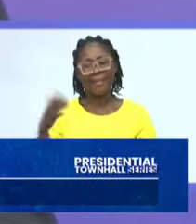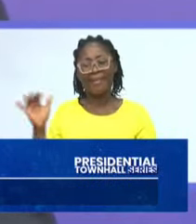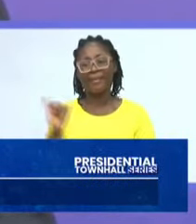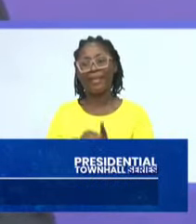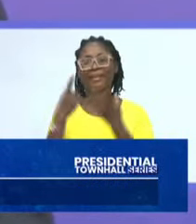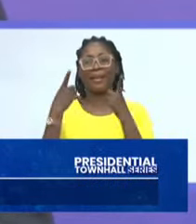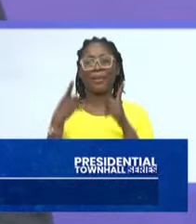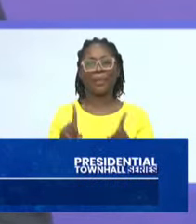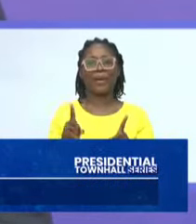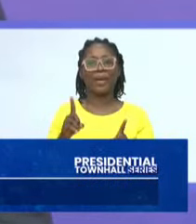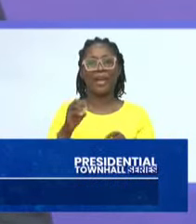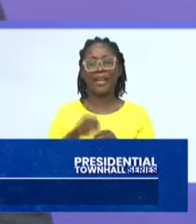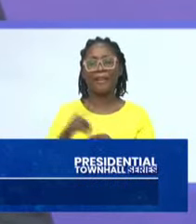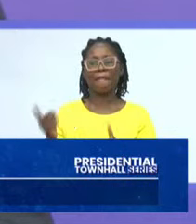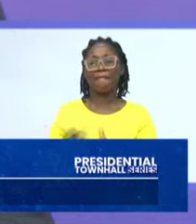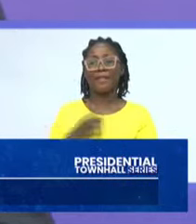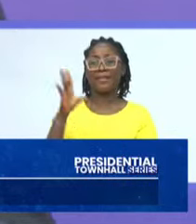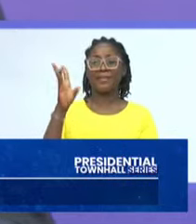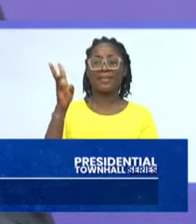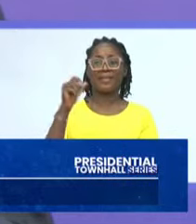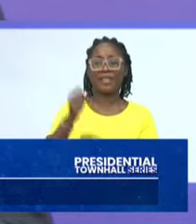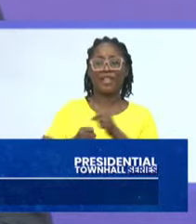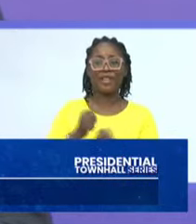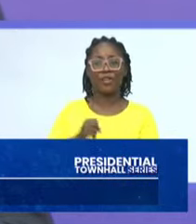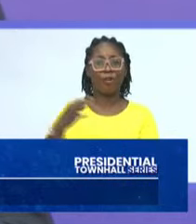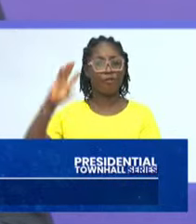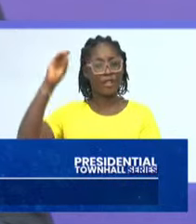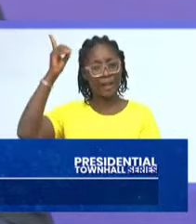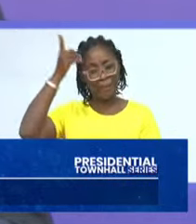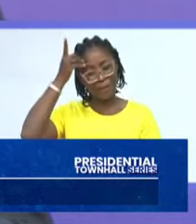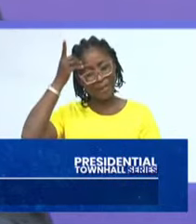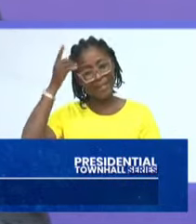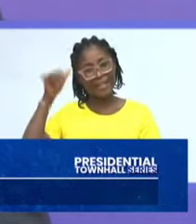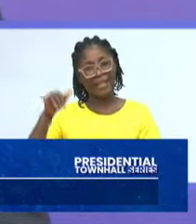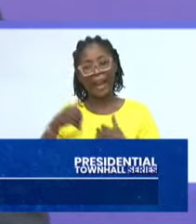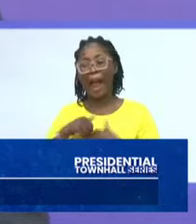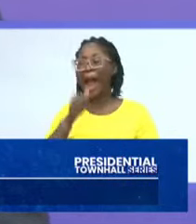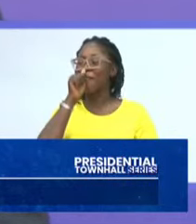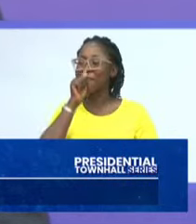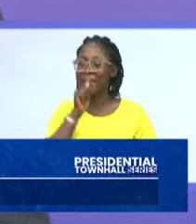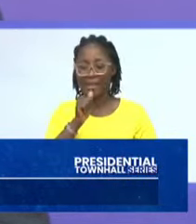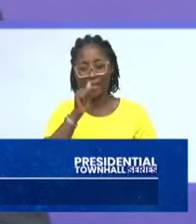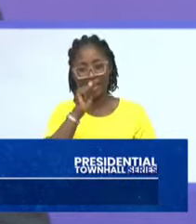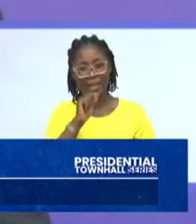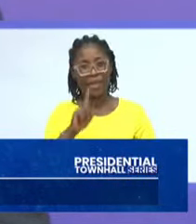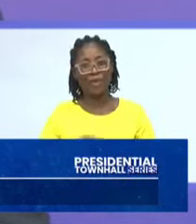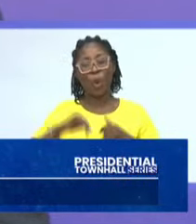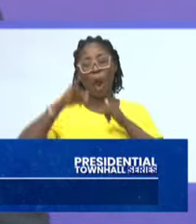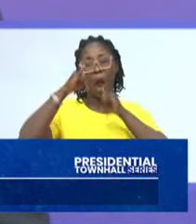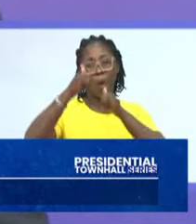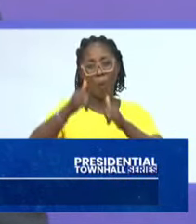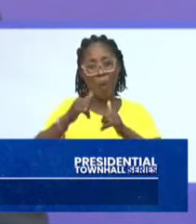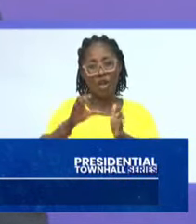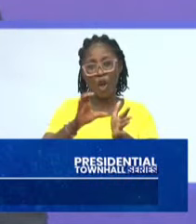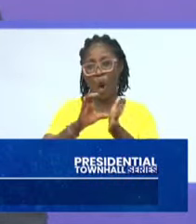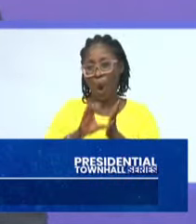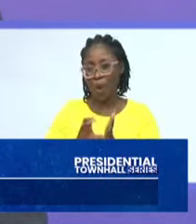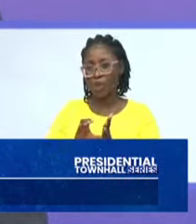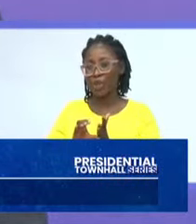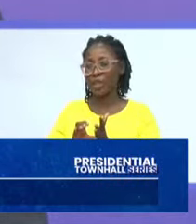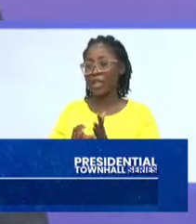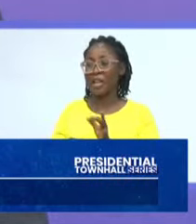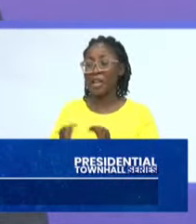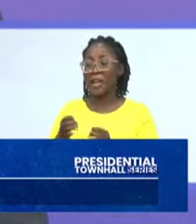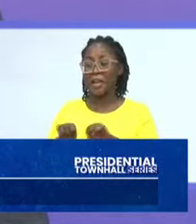first 16 years of this democracy, they had the patience to award contracts, even if they were